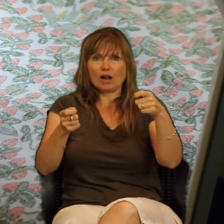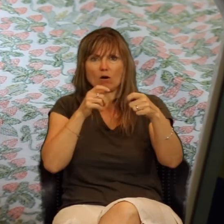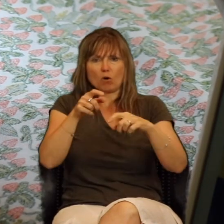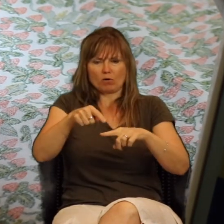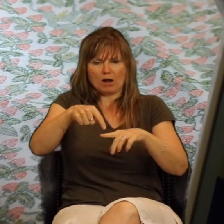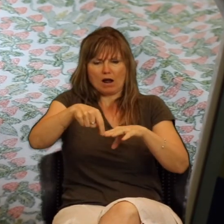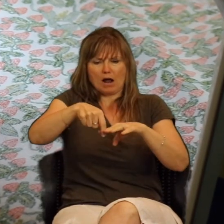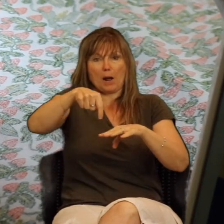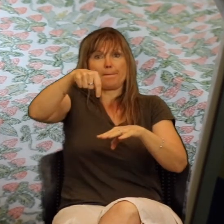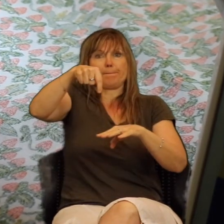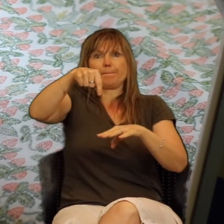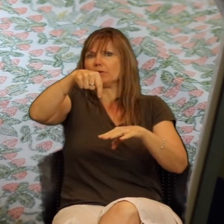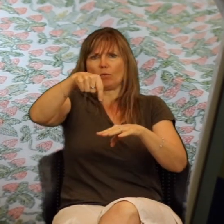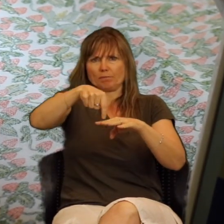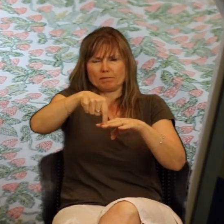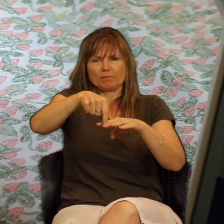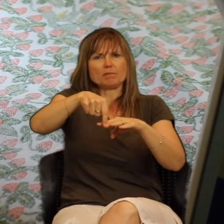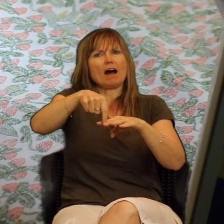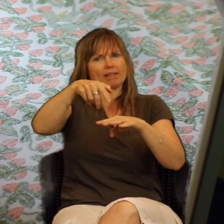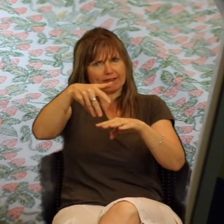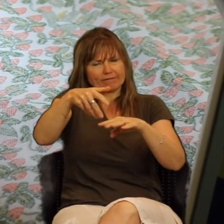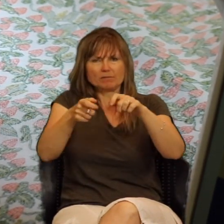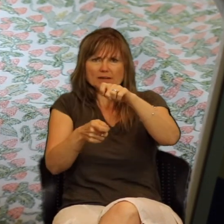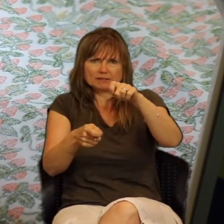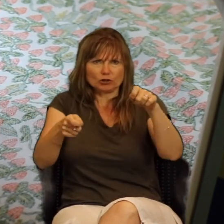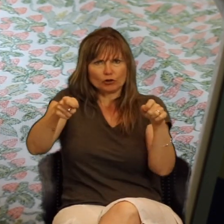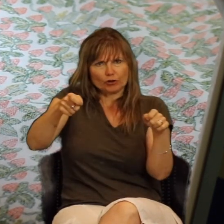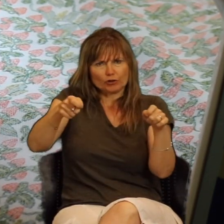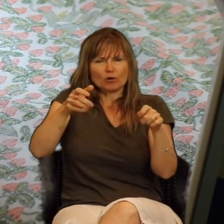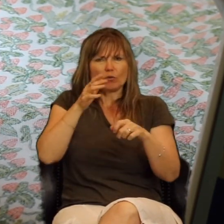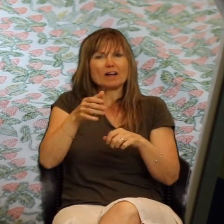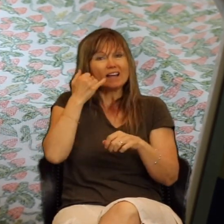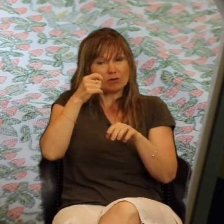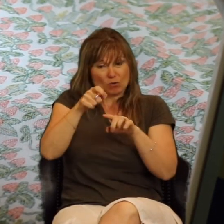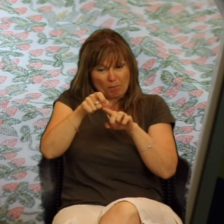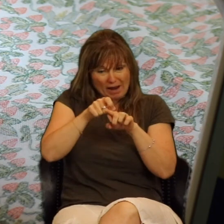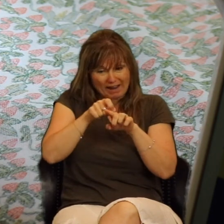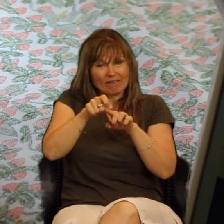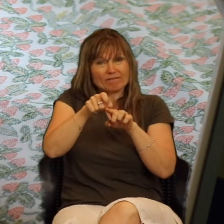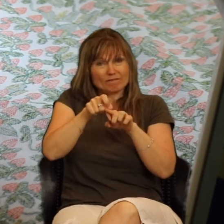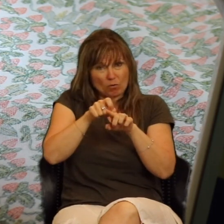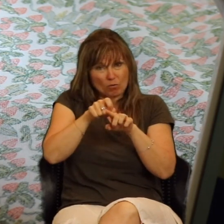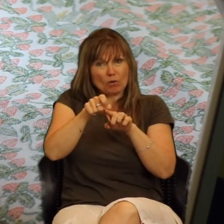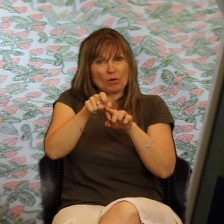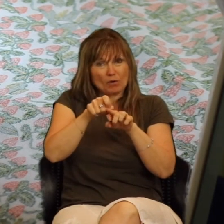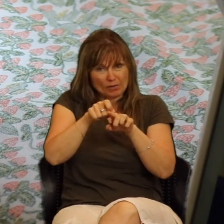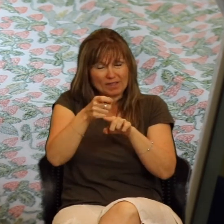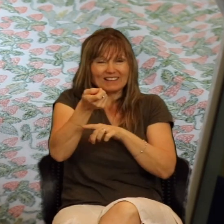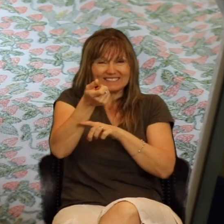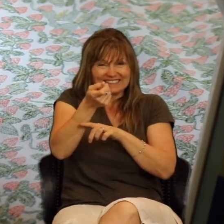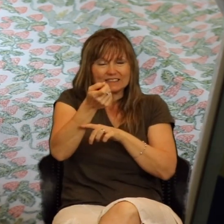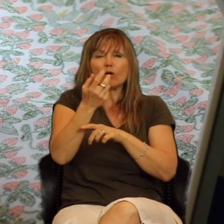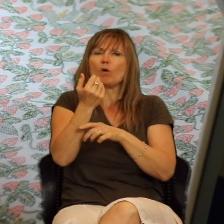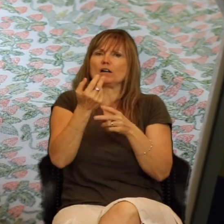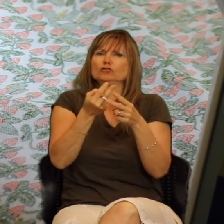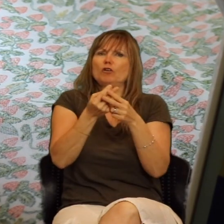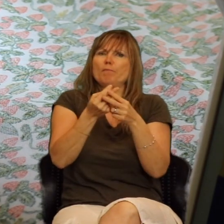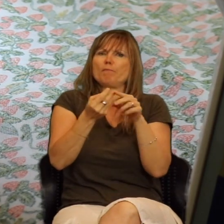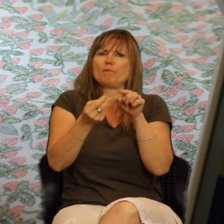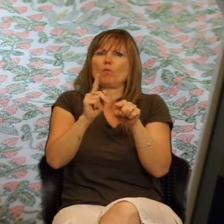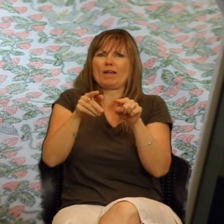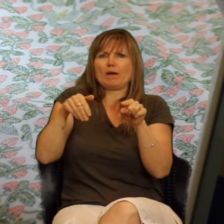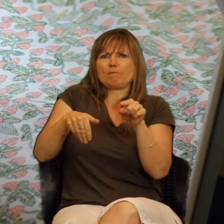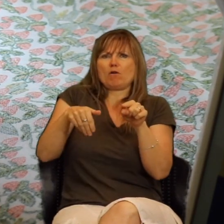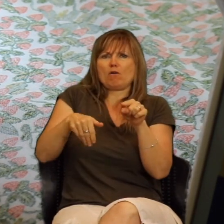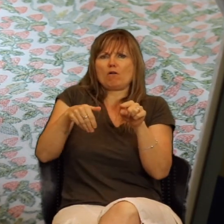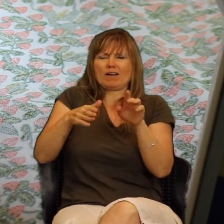around. But just to be safe, if you do the little back and forth stitch, I would do that there just to reinforce right where that